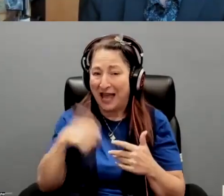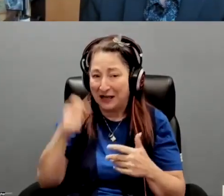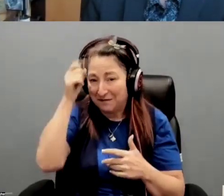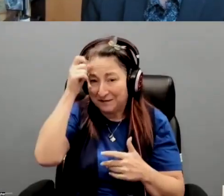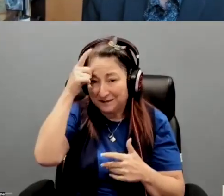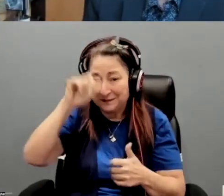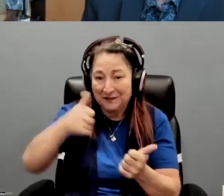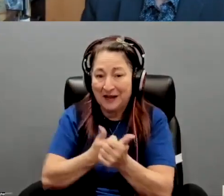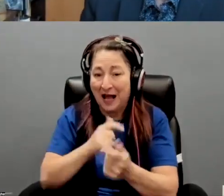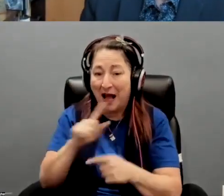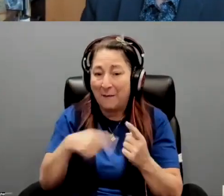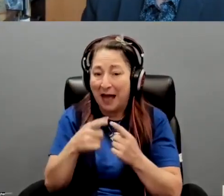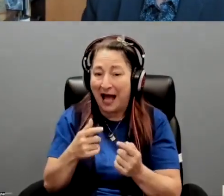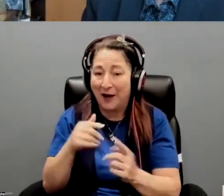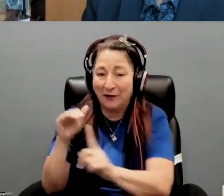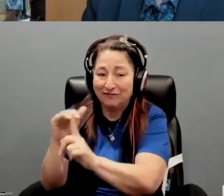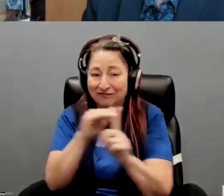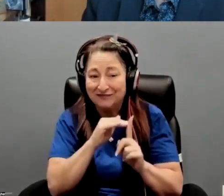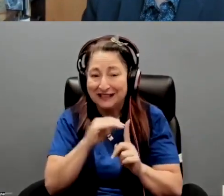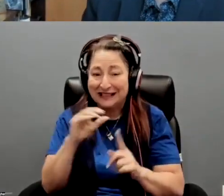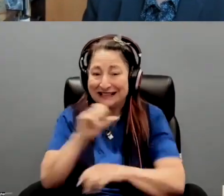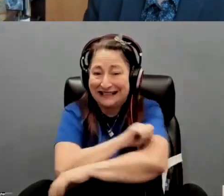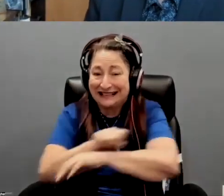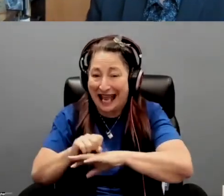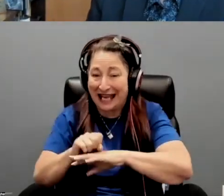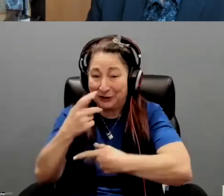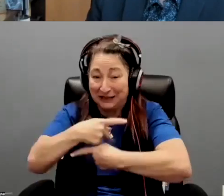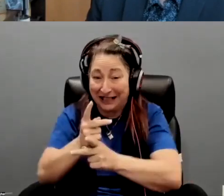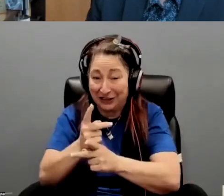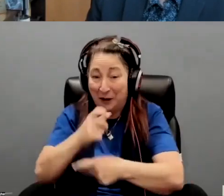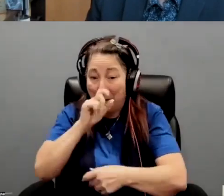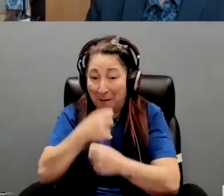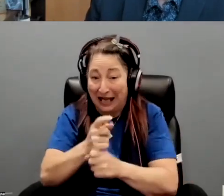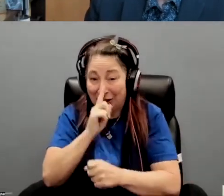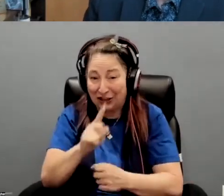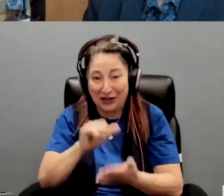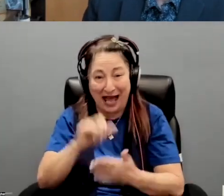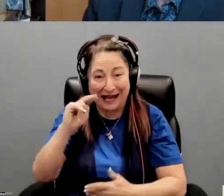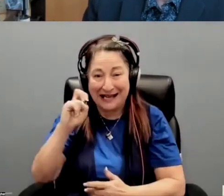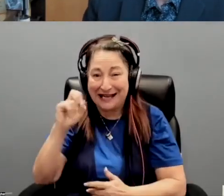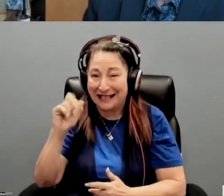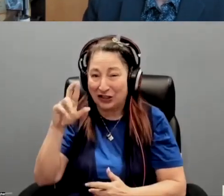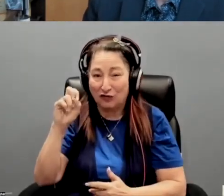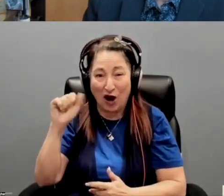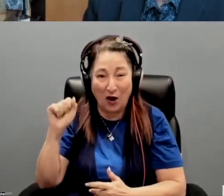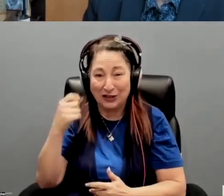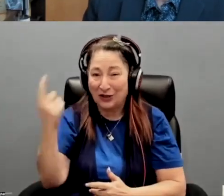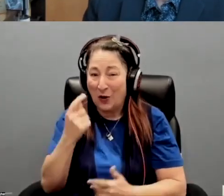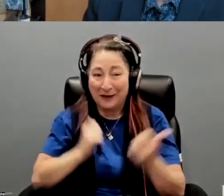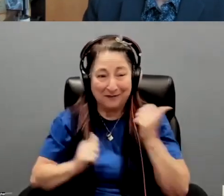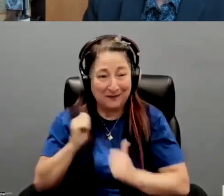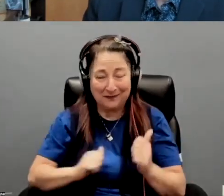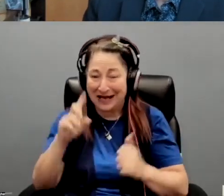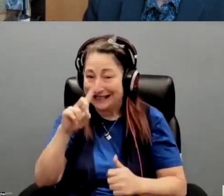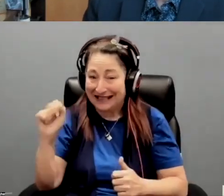about petitioning the stage productions of Wicked to make sure that Nessa Rose is only played by disabled actors on stage as well, because I really